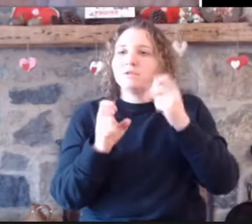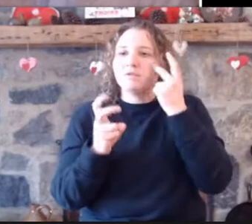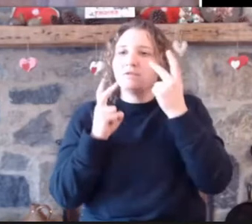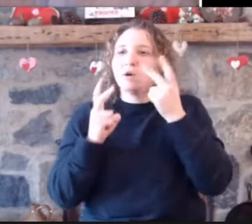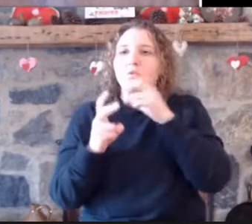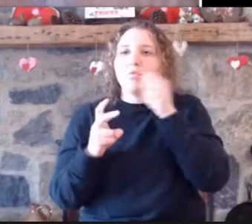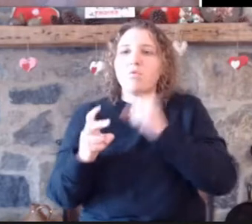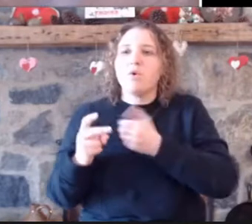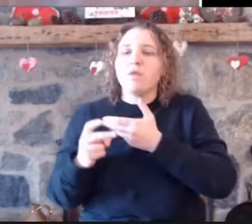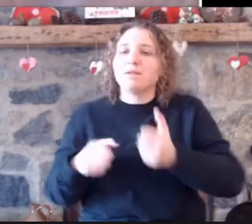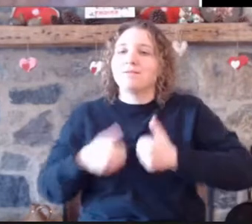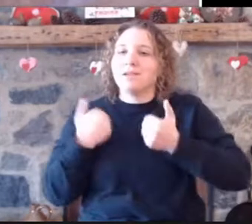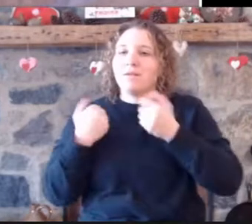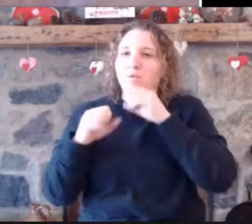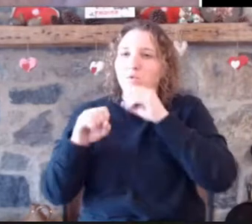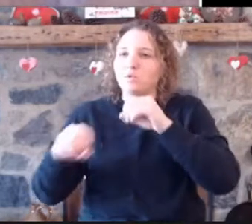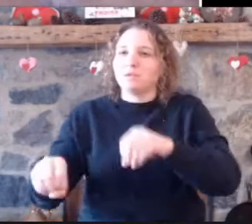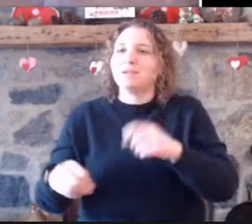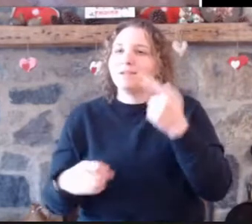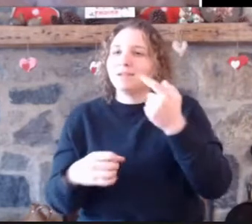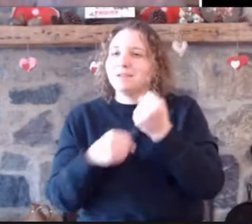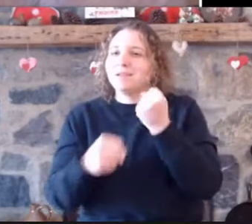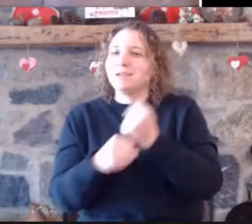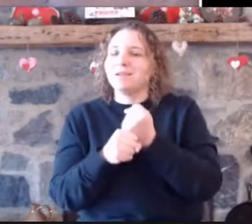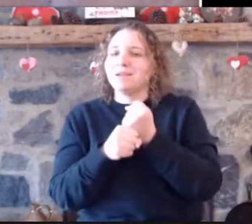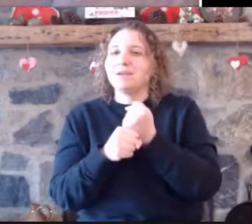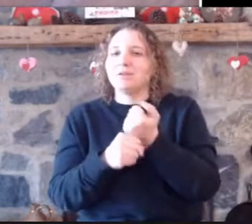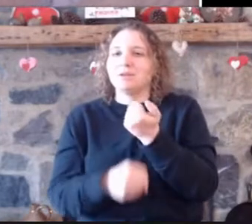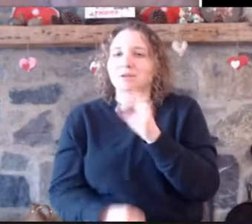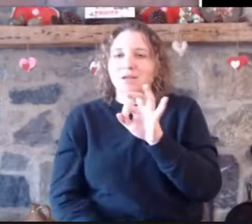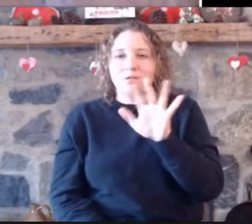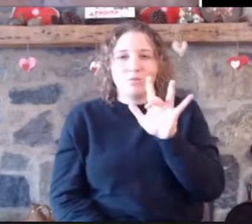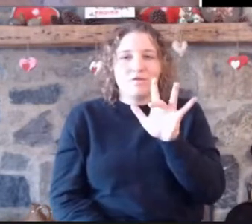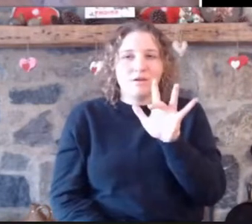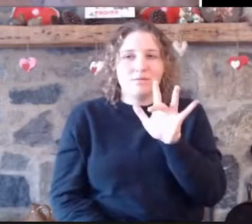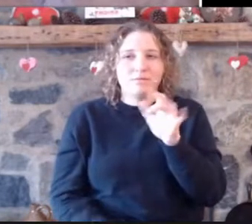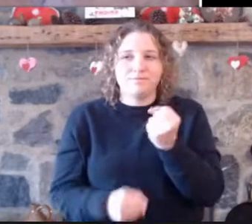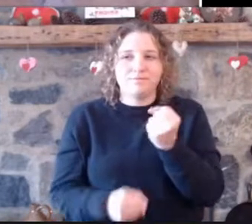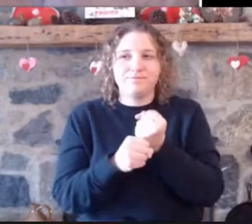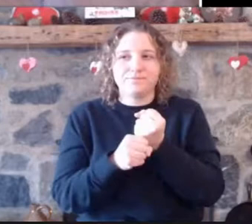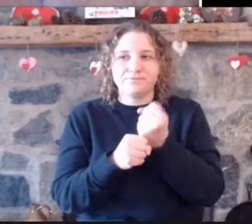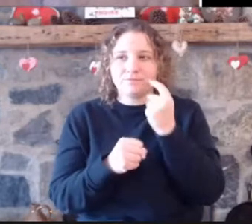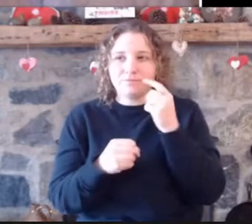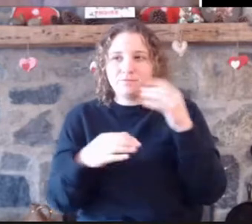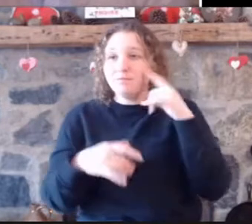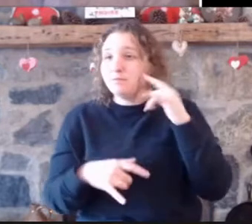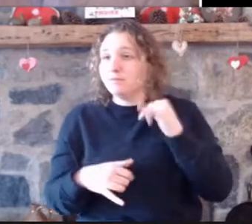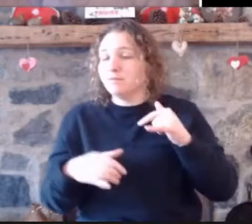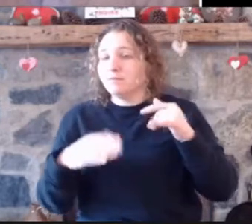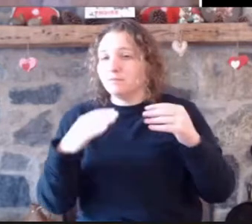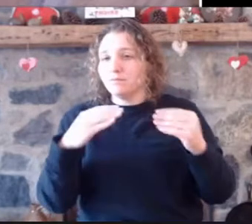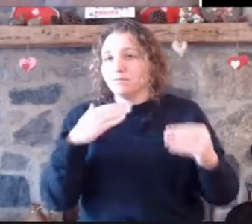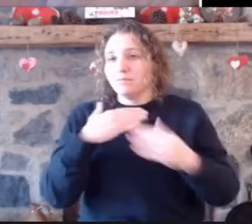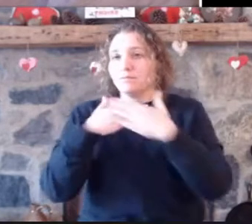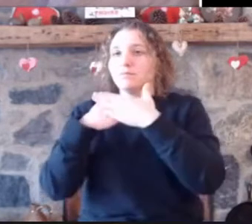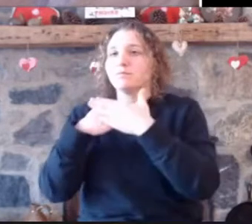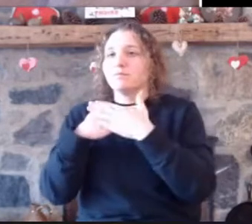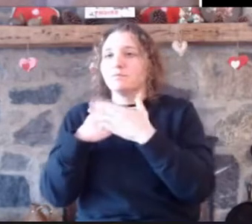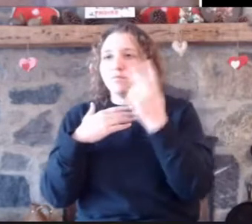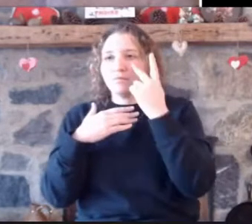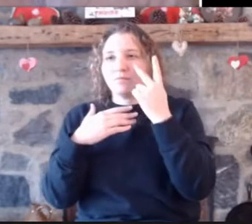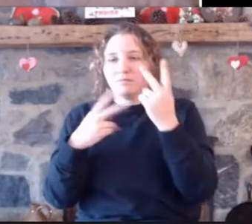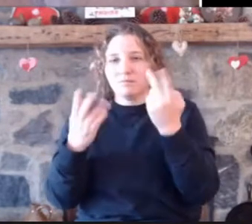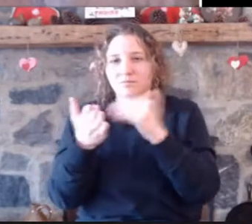ocean. This from 1925 off Santa Cruz Beach in California, washed up. It's being reprinted in Skin Diver